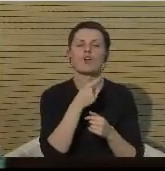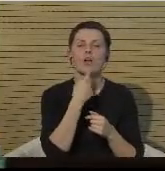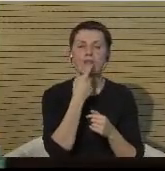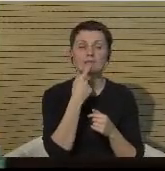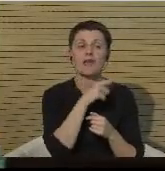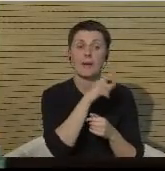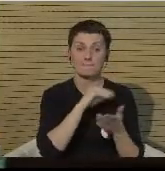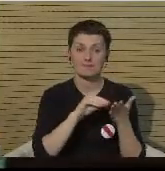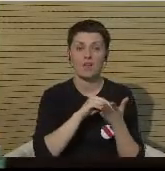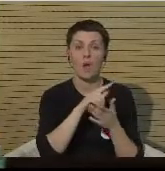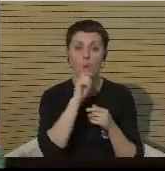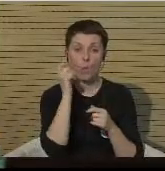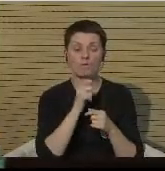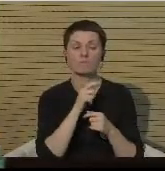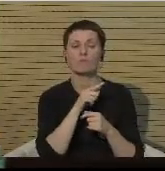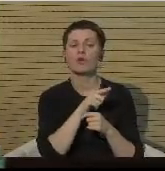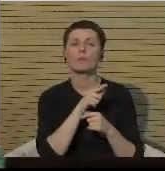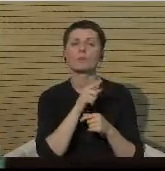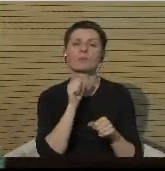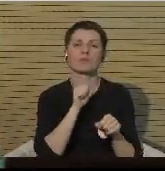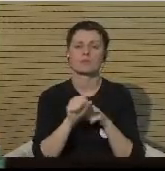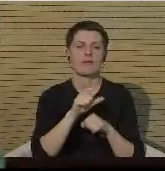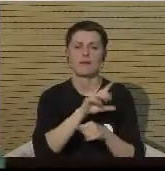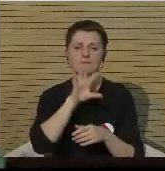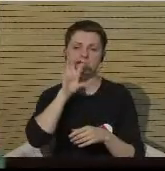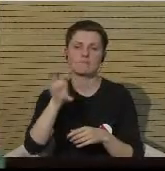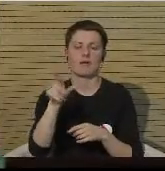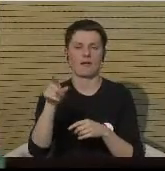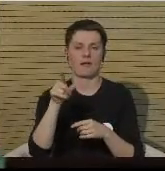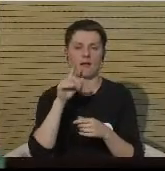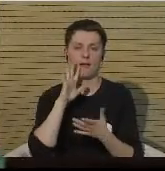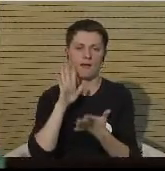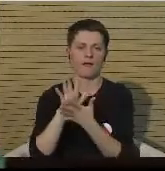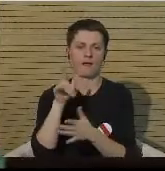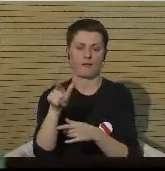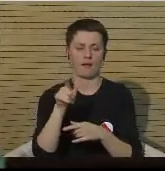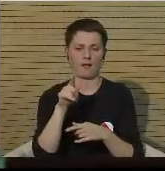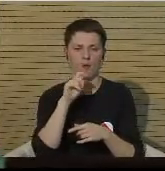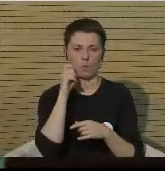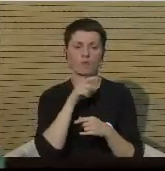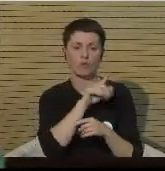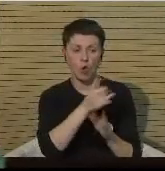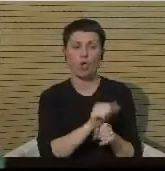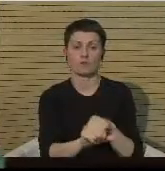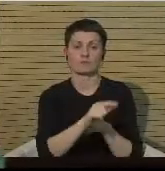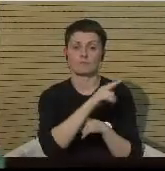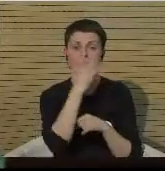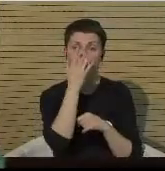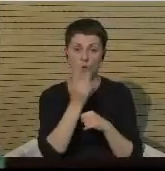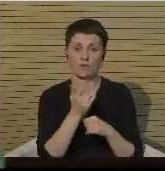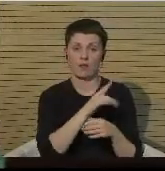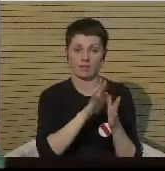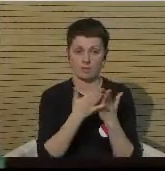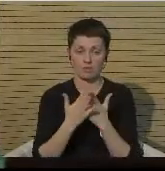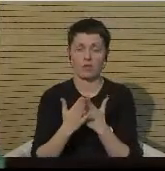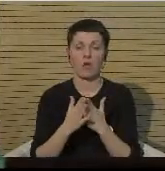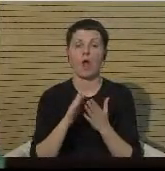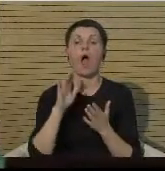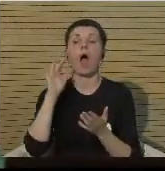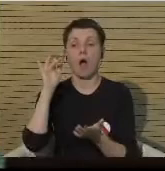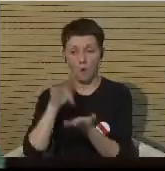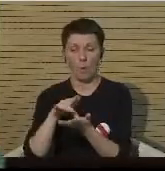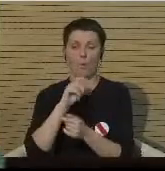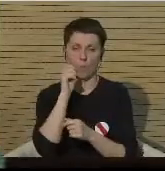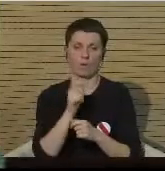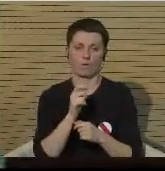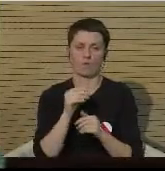Russian-speaking writers in Ukraine is not Ukrainian literature. I think it's Russian literature